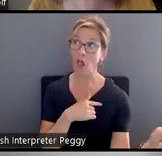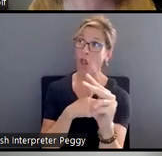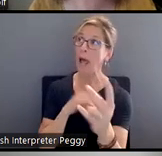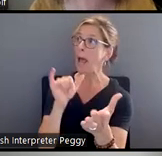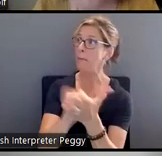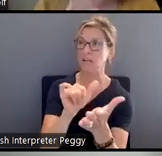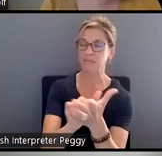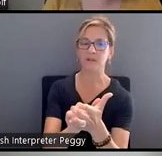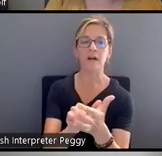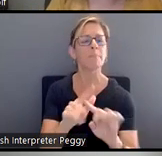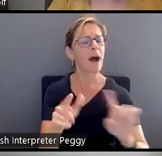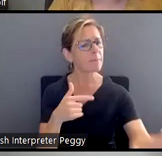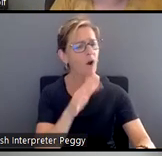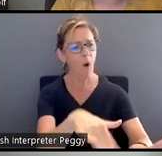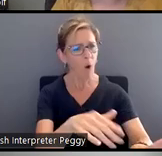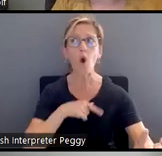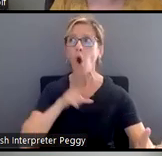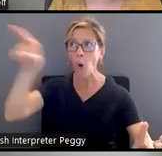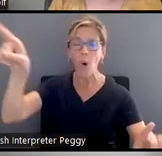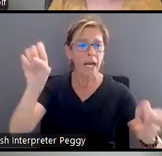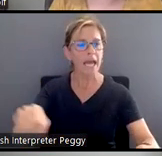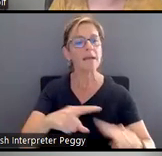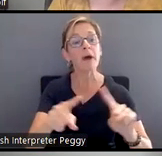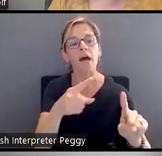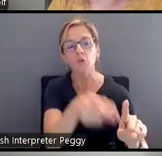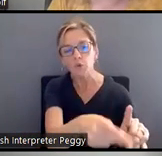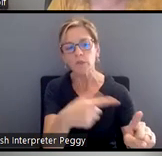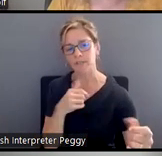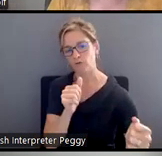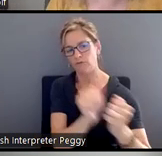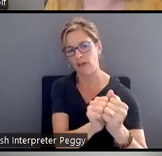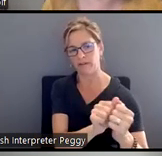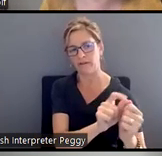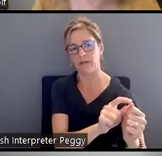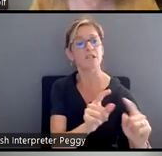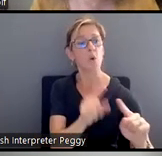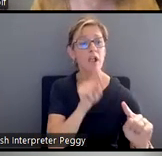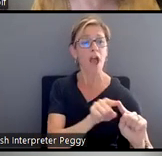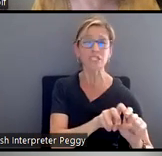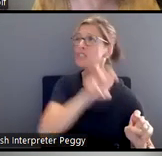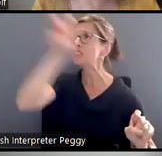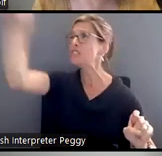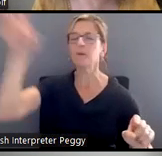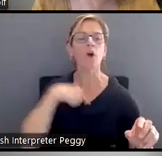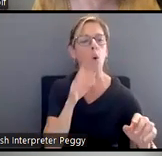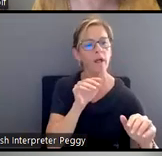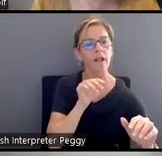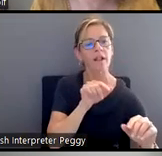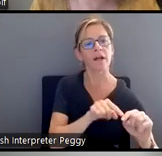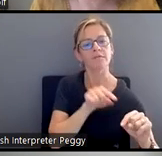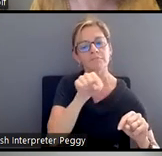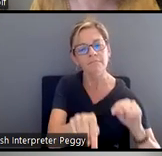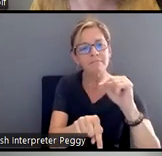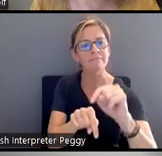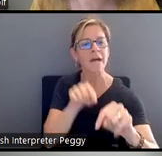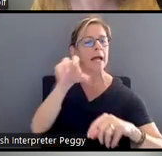I can say, okay, I'm going to help you get to the next step. We're going to work really hard to get to the first base camp. They might say, but I can't